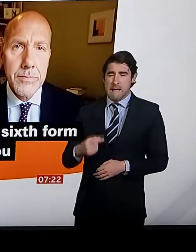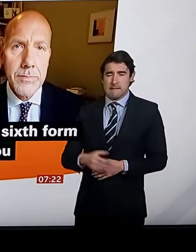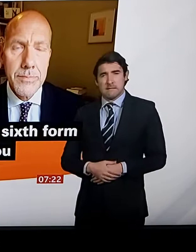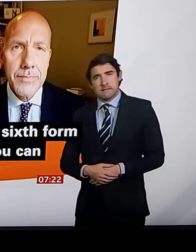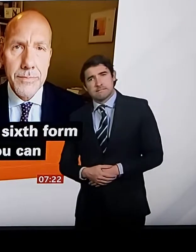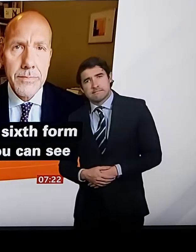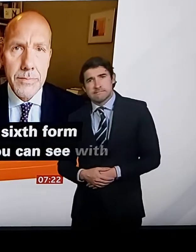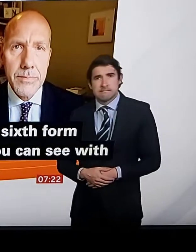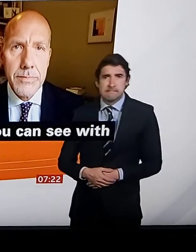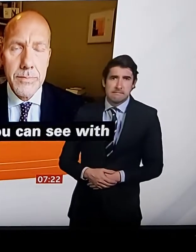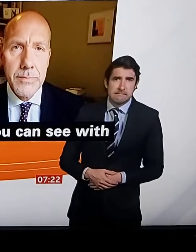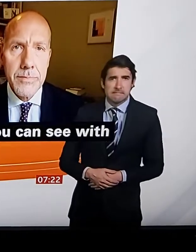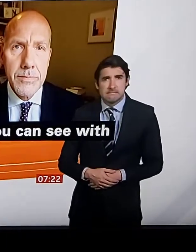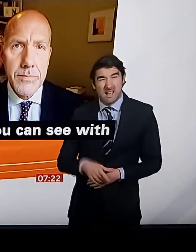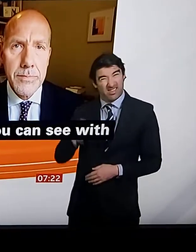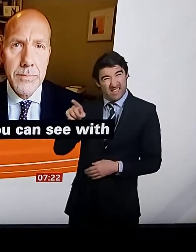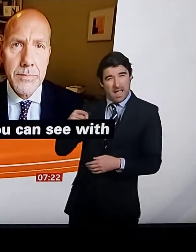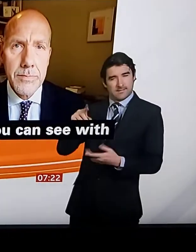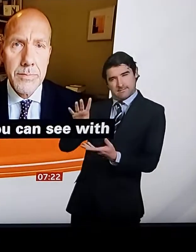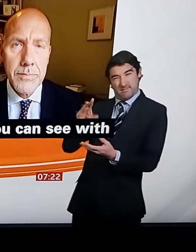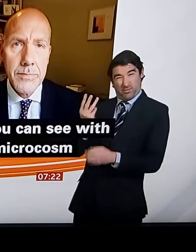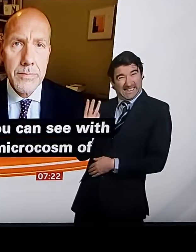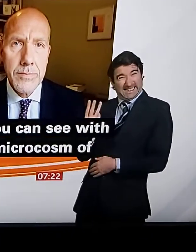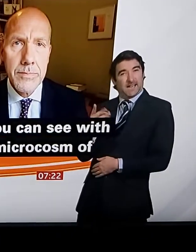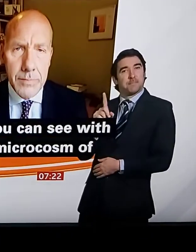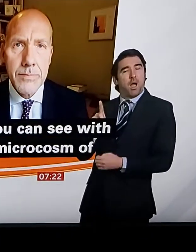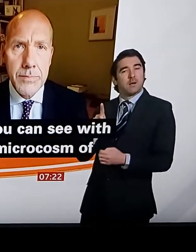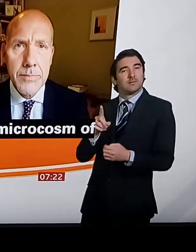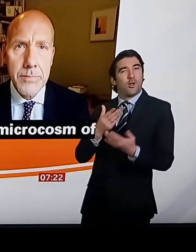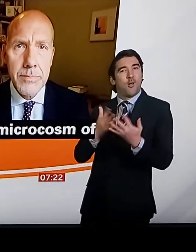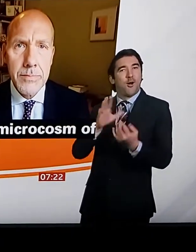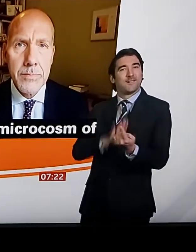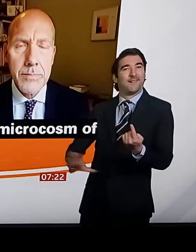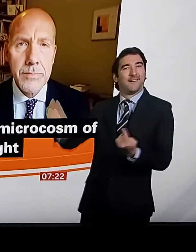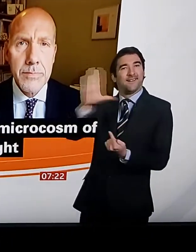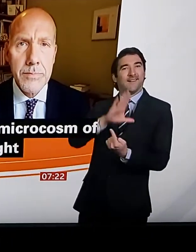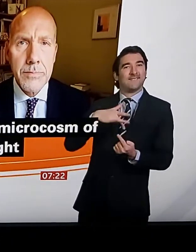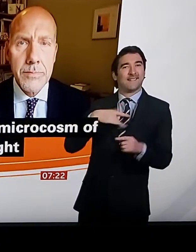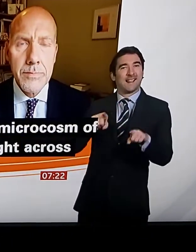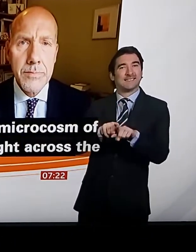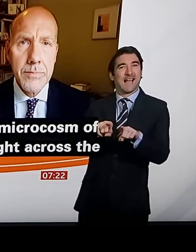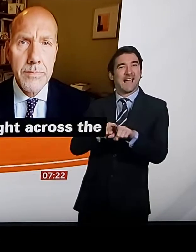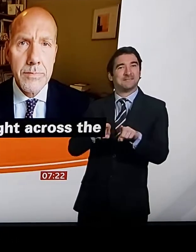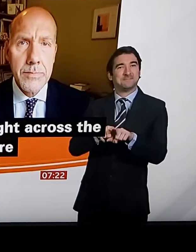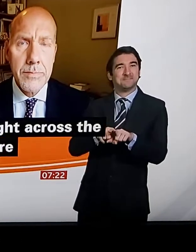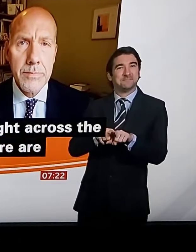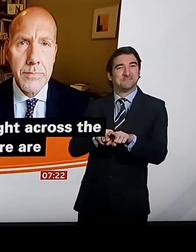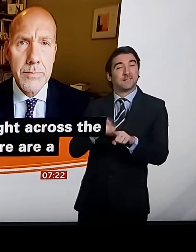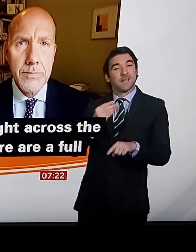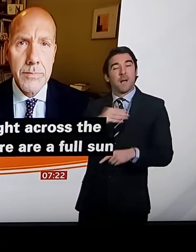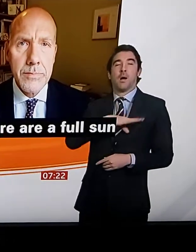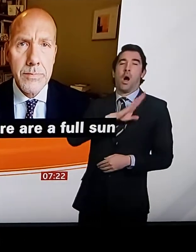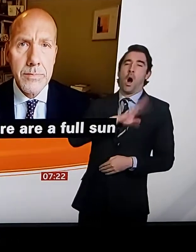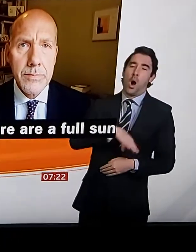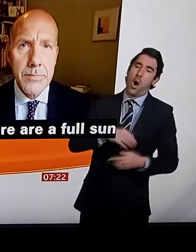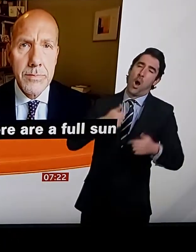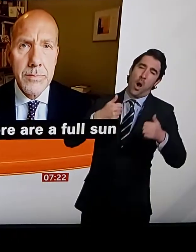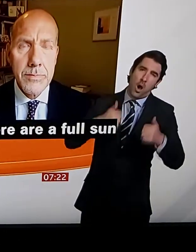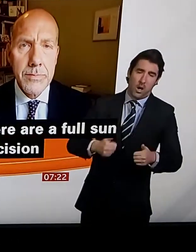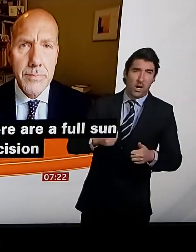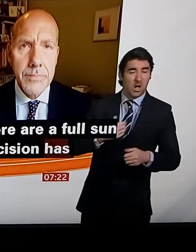happening right across the United Kingdom. There's relief for some, but for many that decision has come too late, and they now find themselves in a